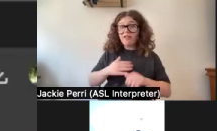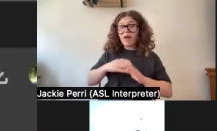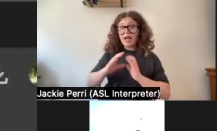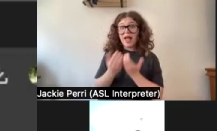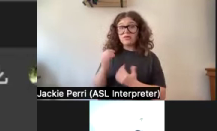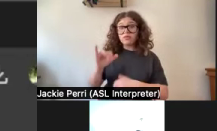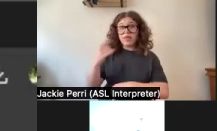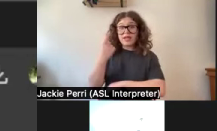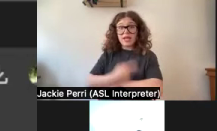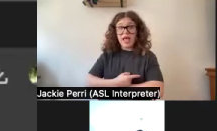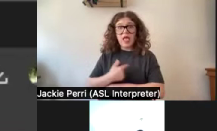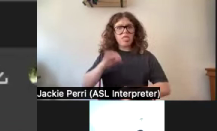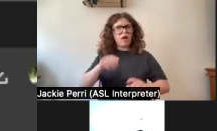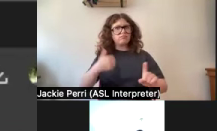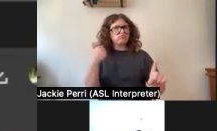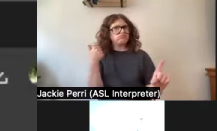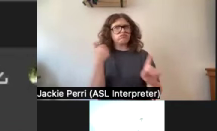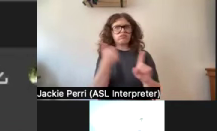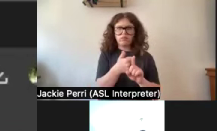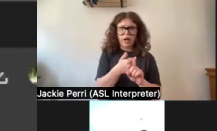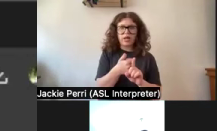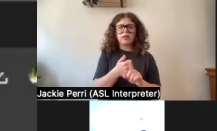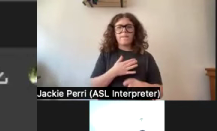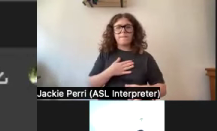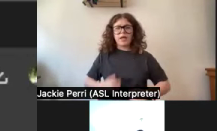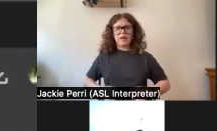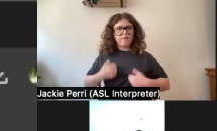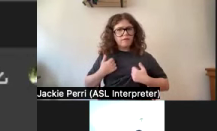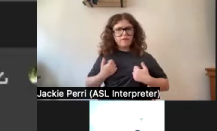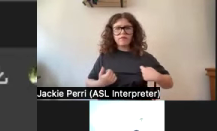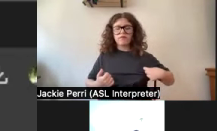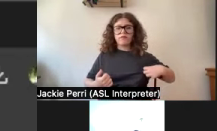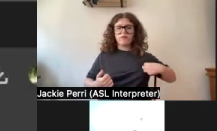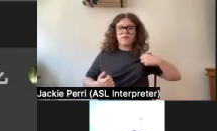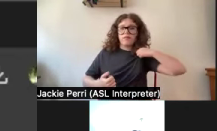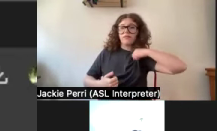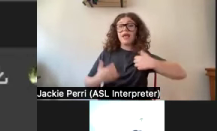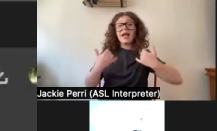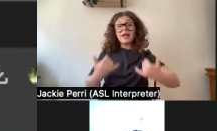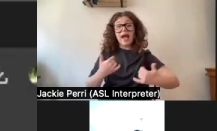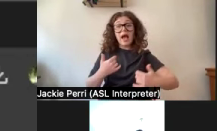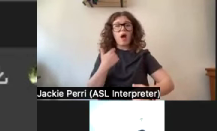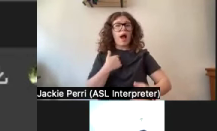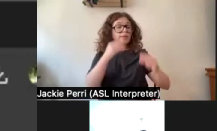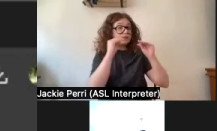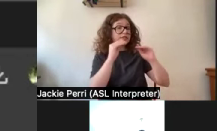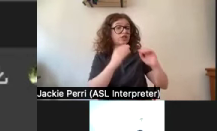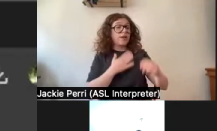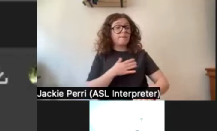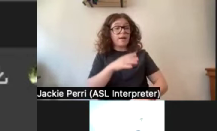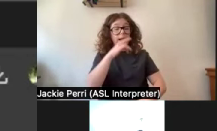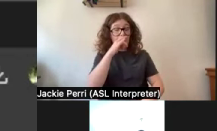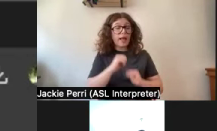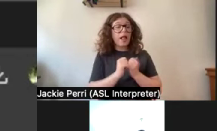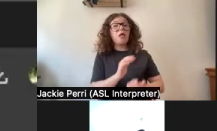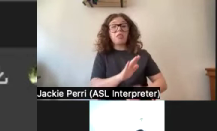y had por a eso big es que ahora impact. enseño a mis hijos And that's cómo why sus right now I'm cuerpos están teaching my cambiando a través de kids la edad. how their Y bodies agradezco are